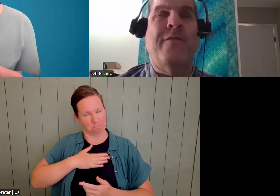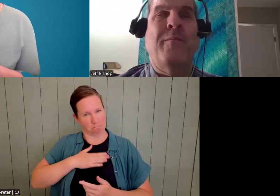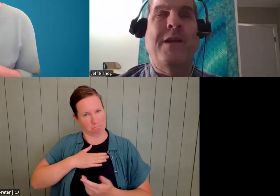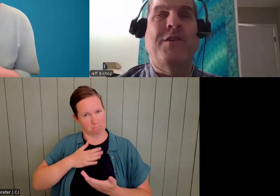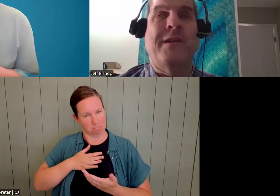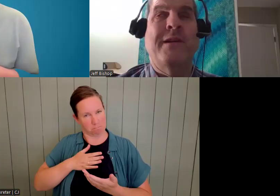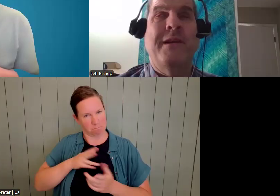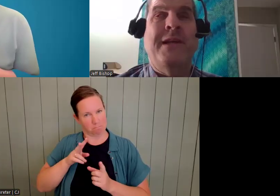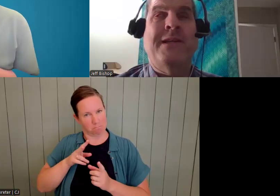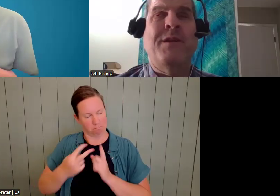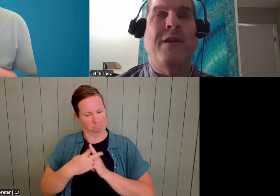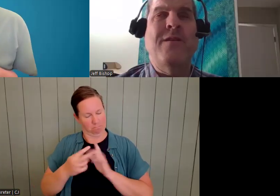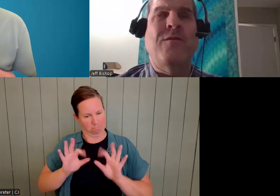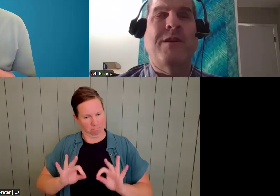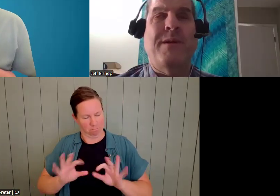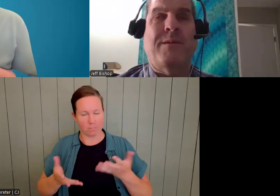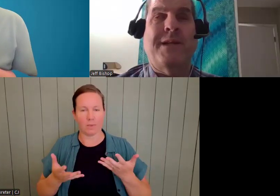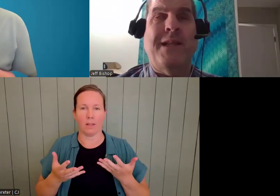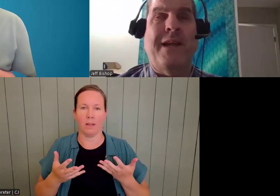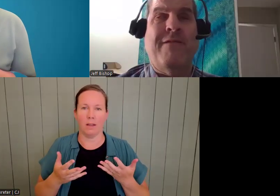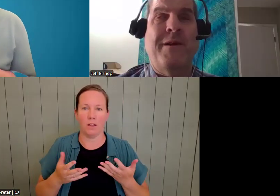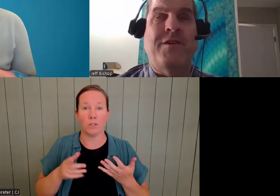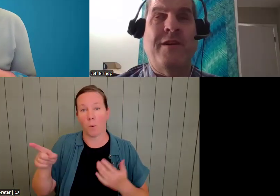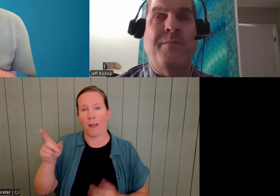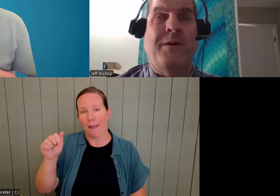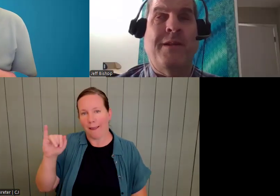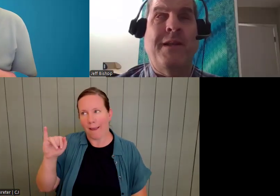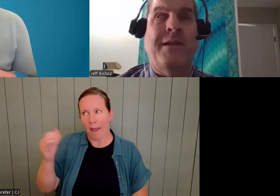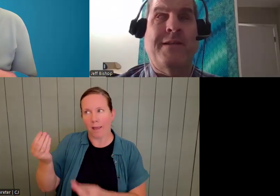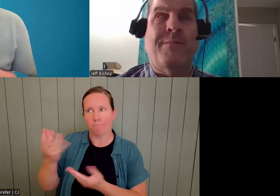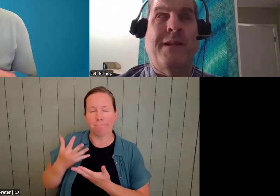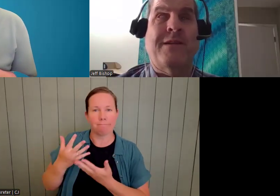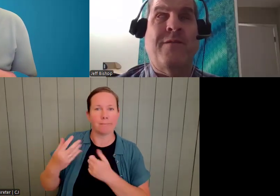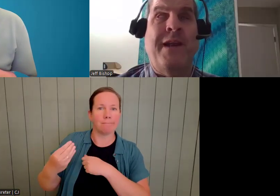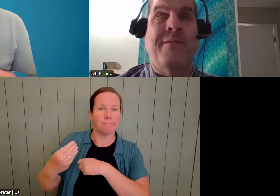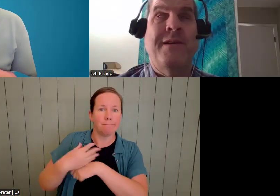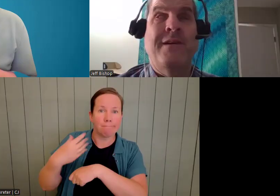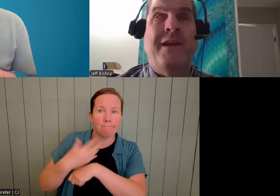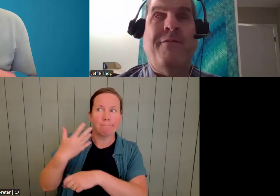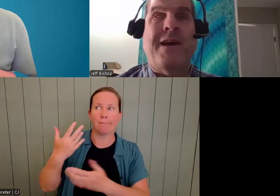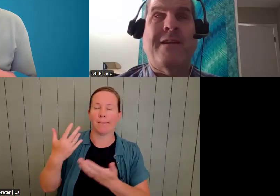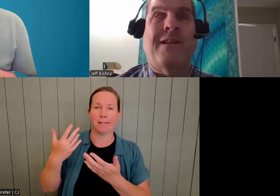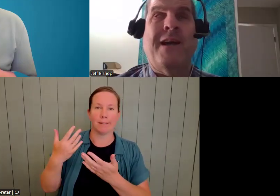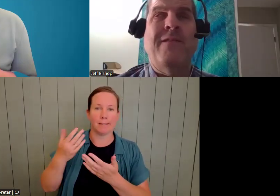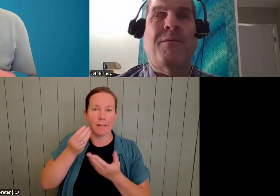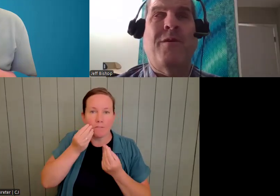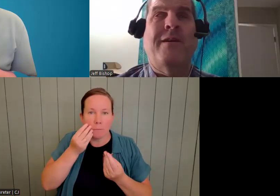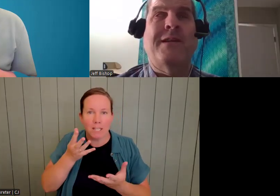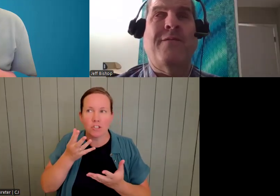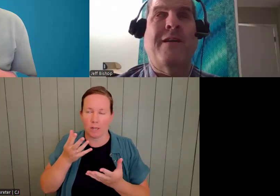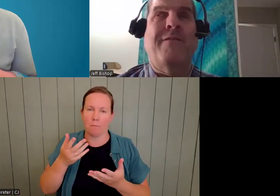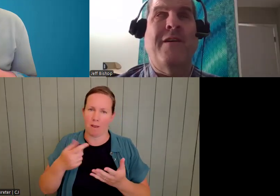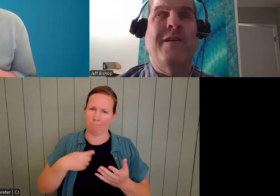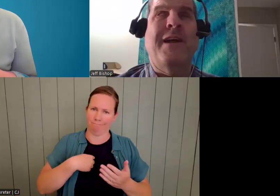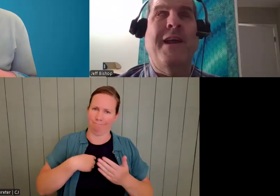give you information. It's up to you to be able to take that information and to build it into something that's creative. In fact, a lot of employers